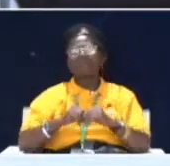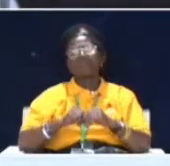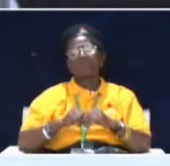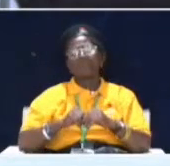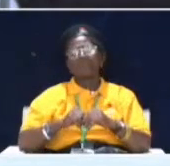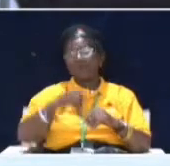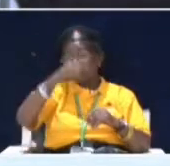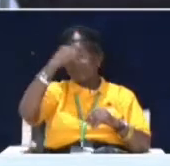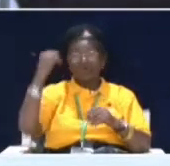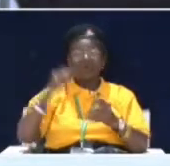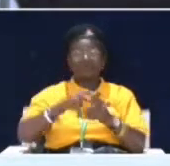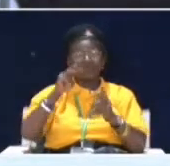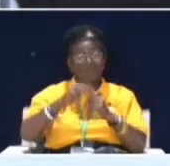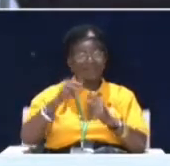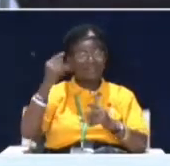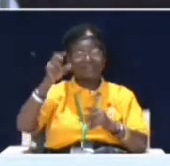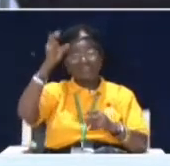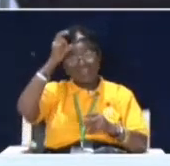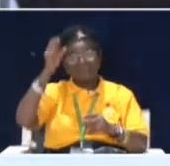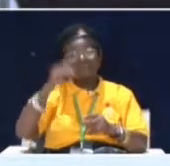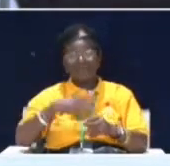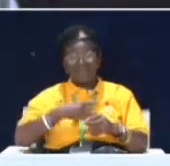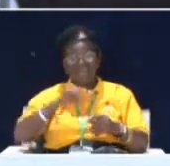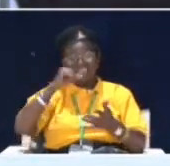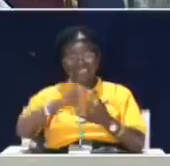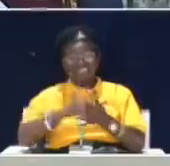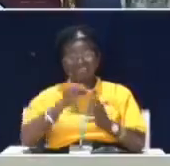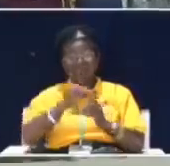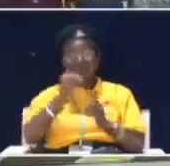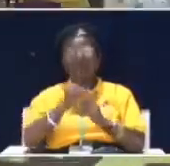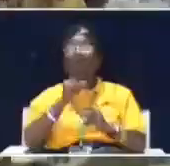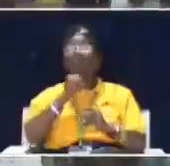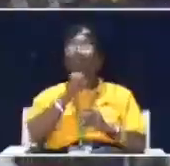devil likes it or not, you are going to see the new year.